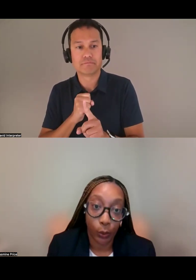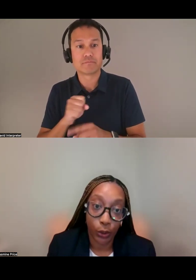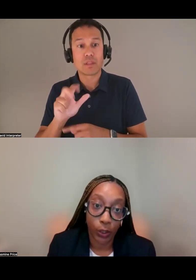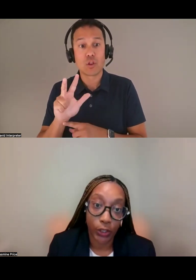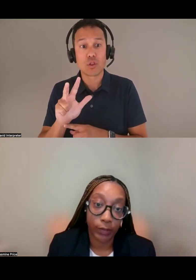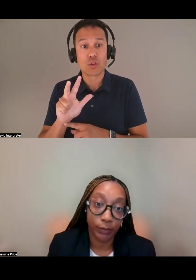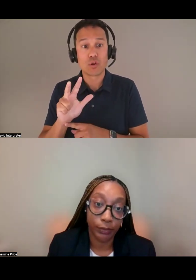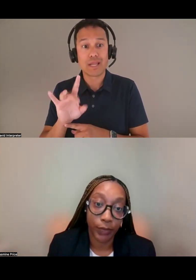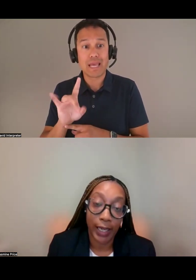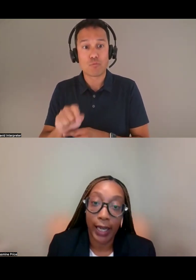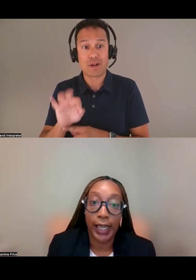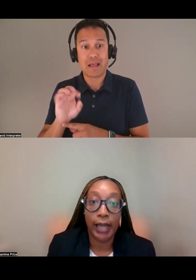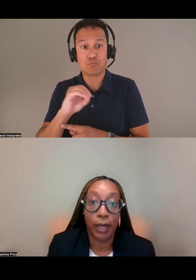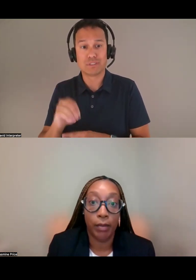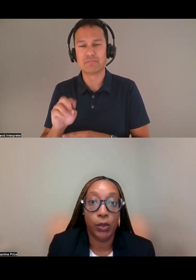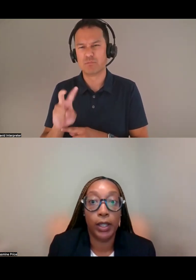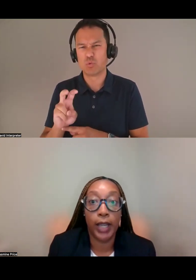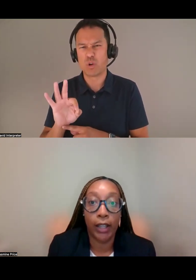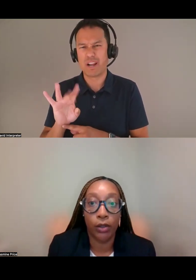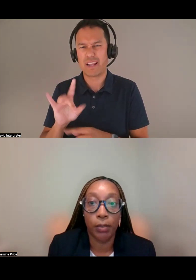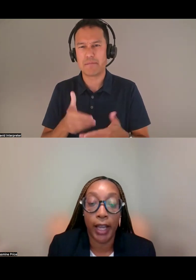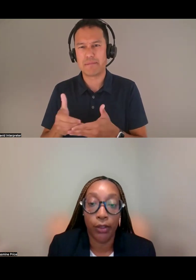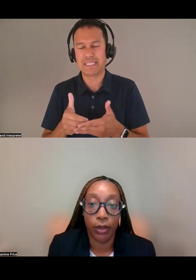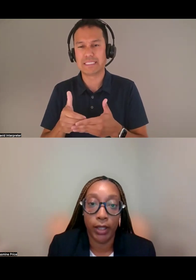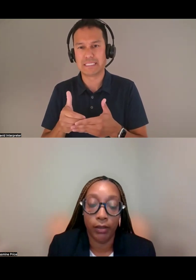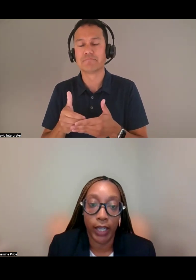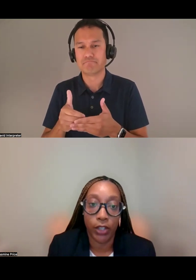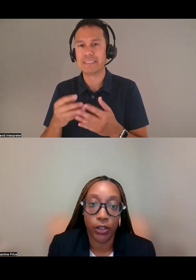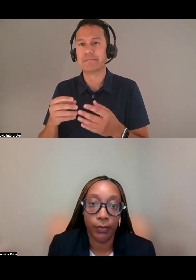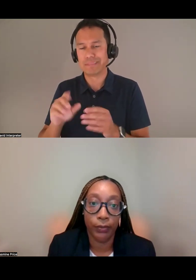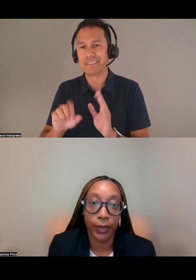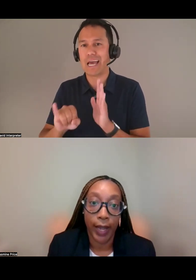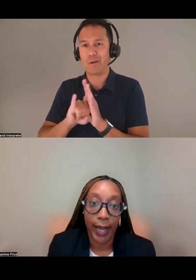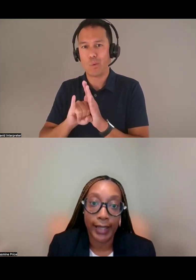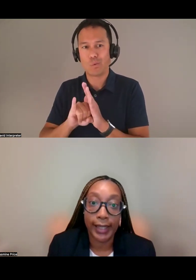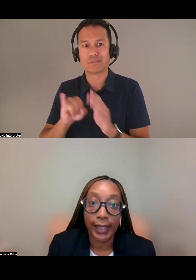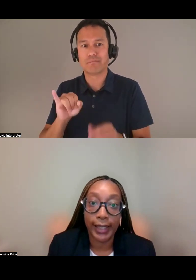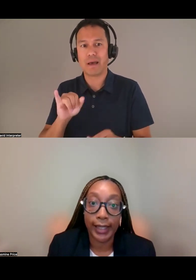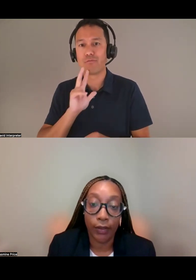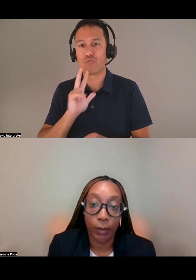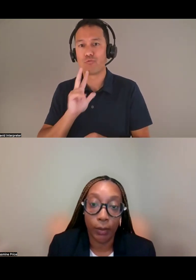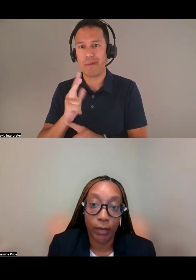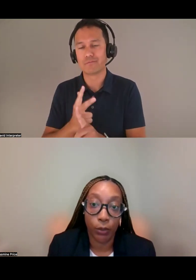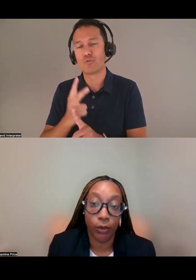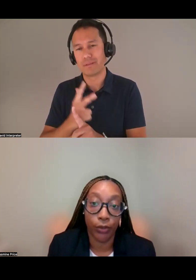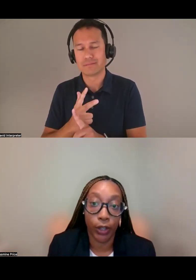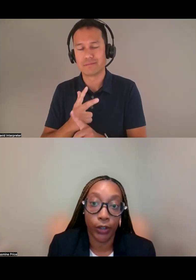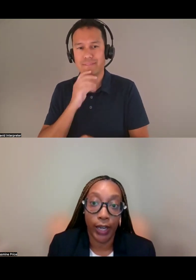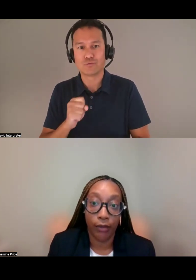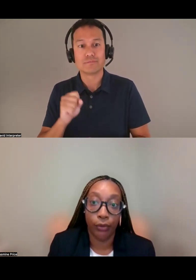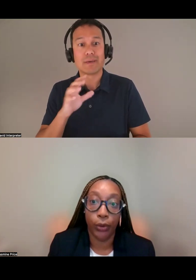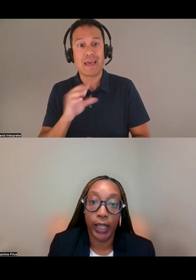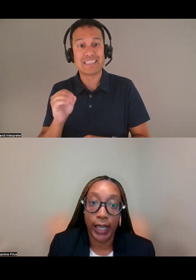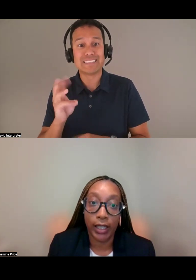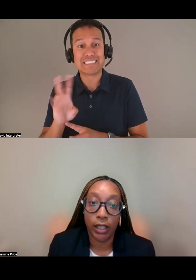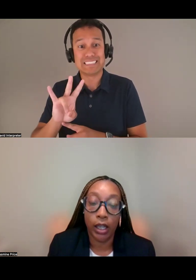38.9%, or 298 babies, were diagnosed by 3 months of age. And 67 babies were referred,